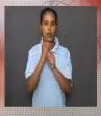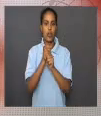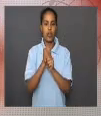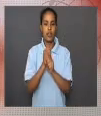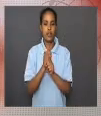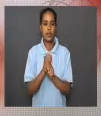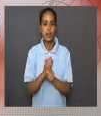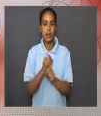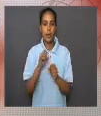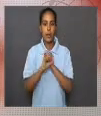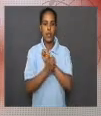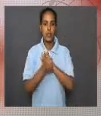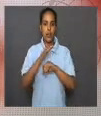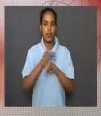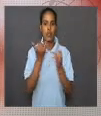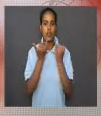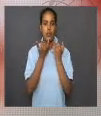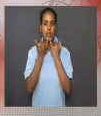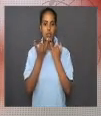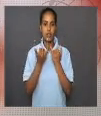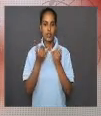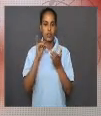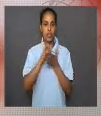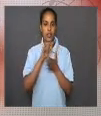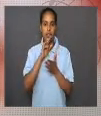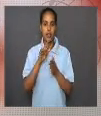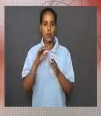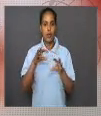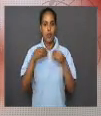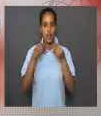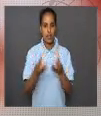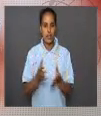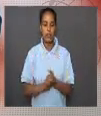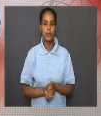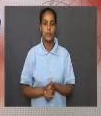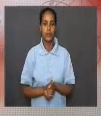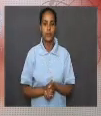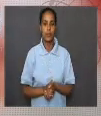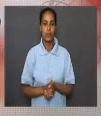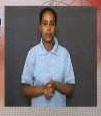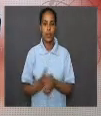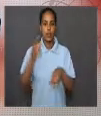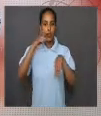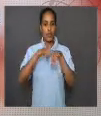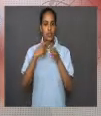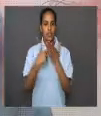calculate the amount of work done based on information that is provided.